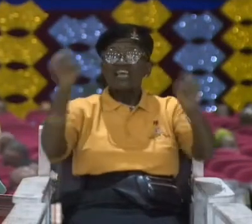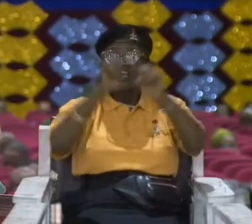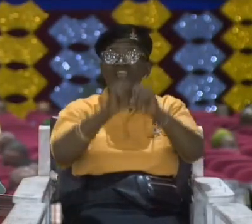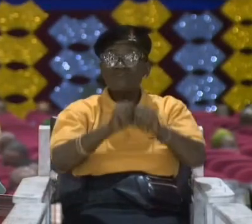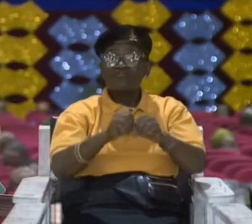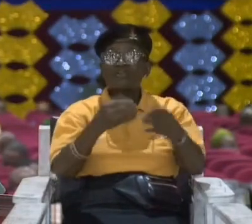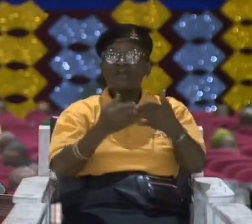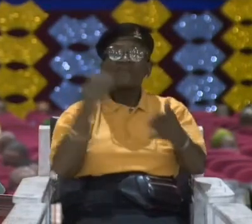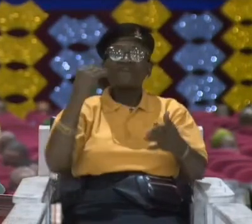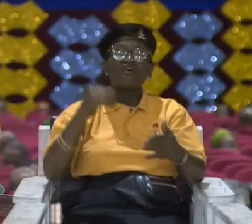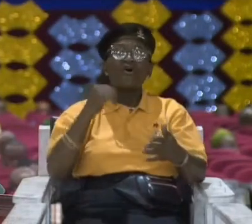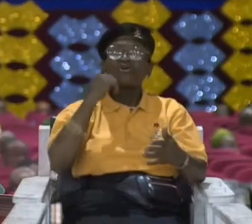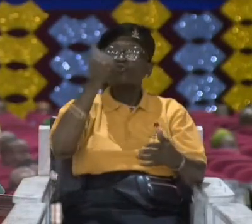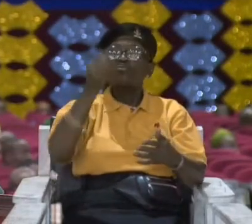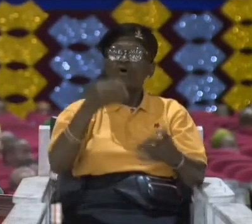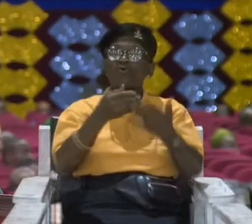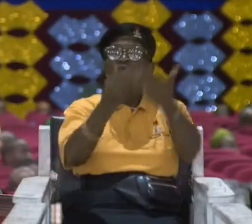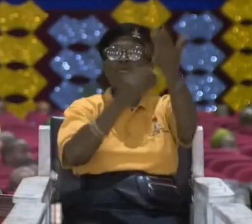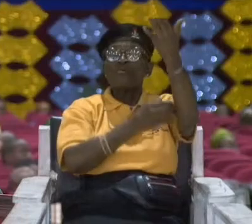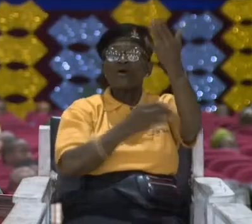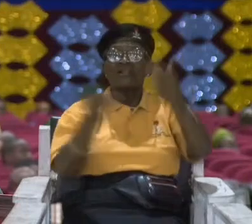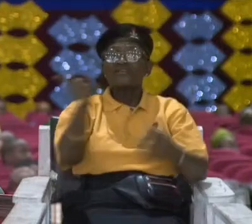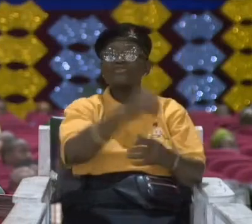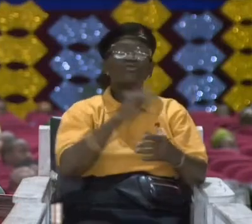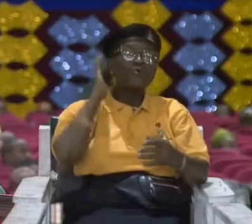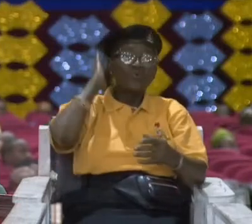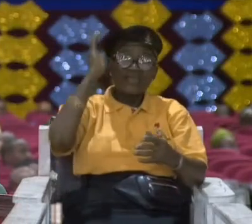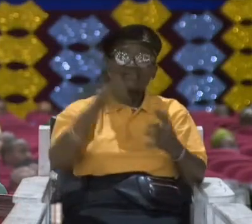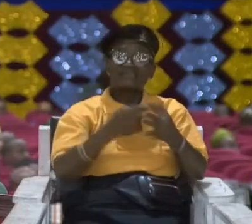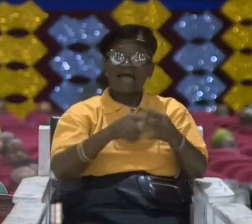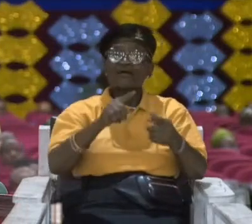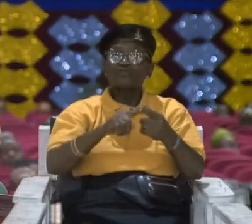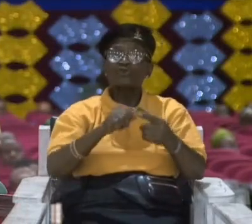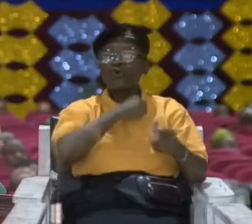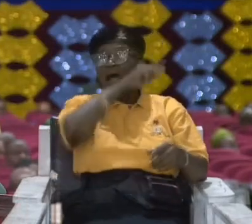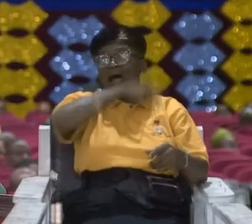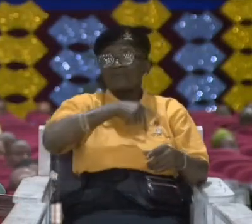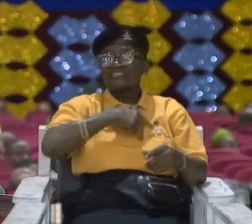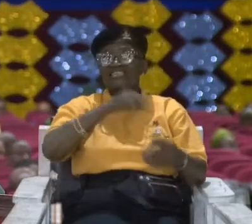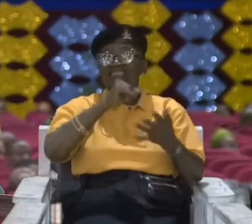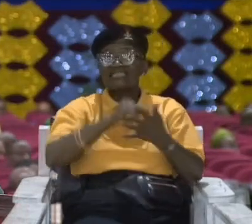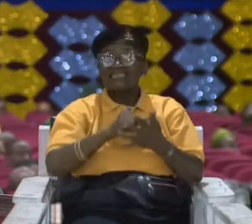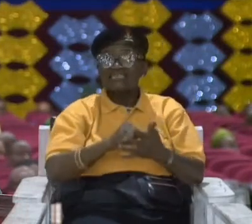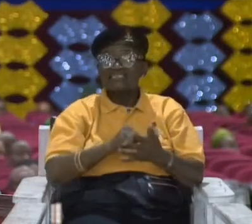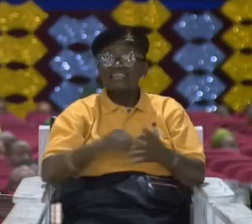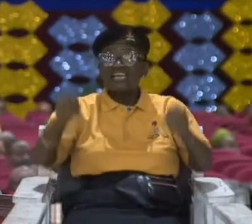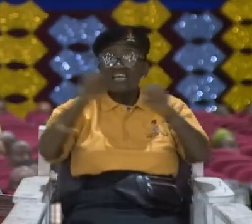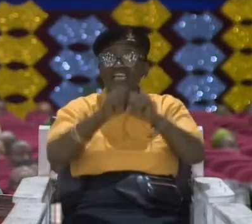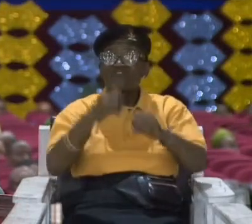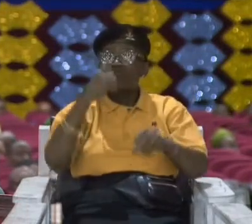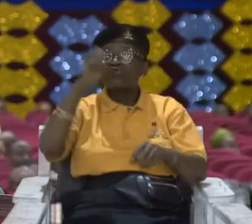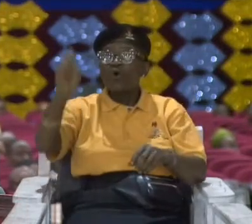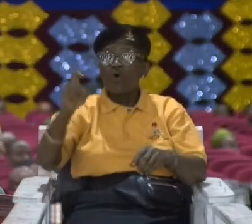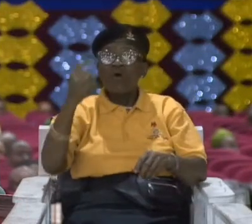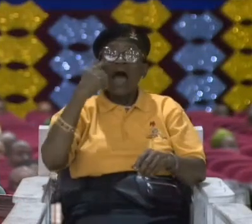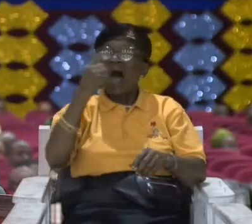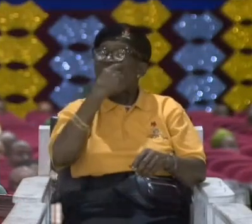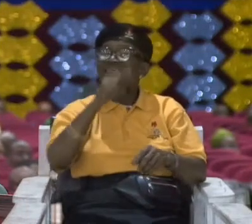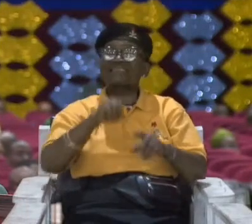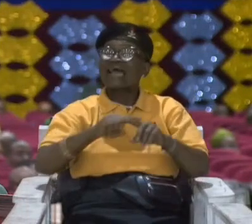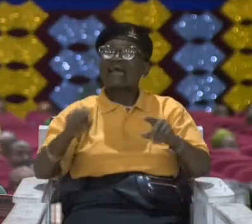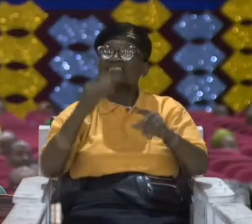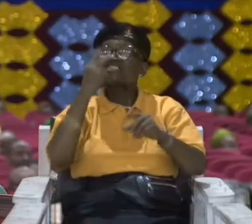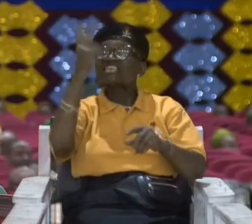you can begin to appreciate that even though ordinary eye cannot see it, you now